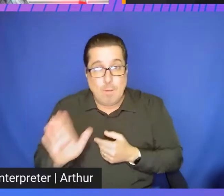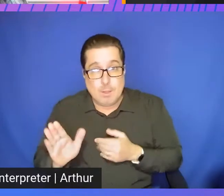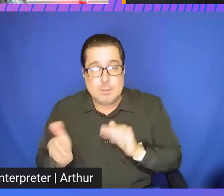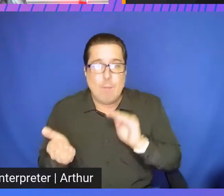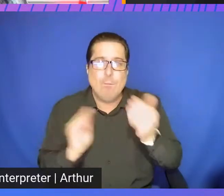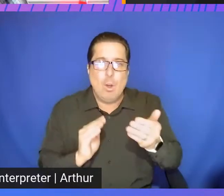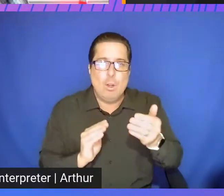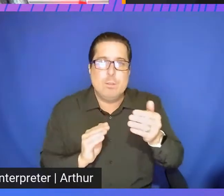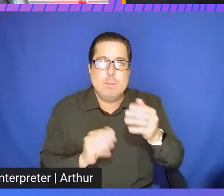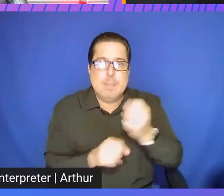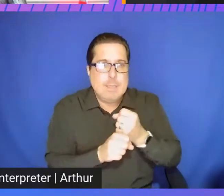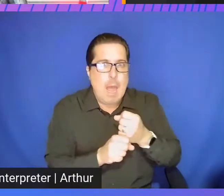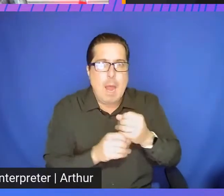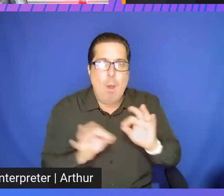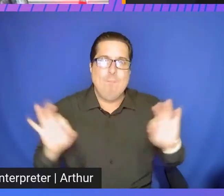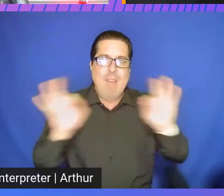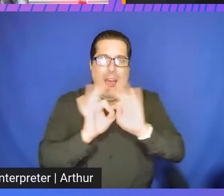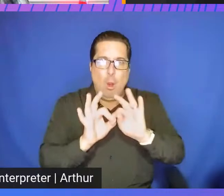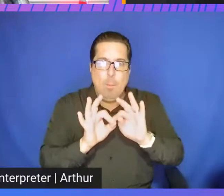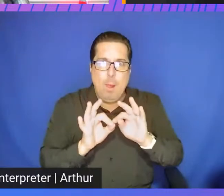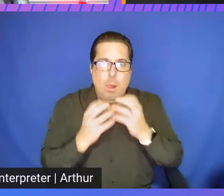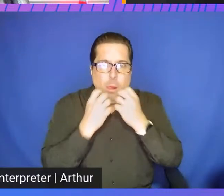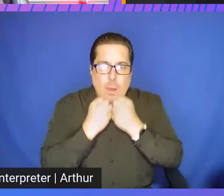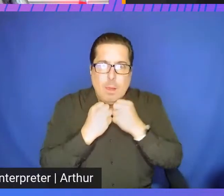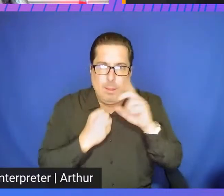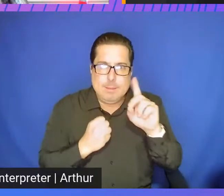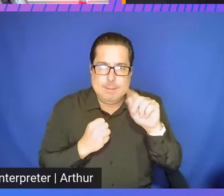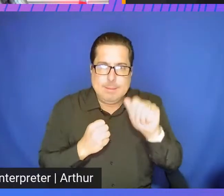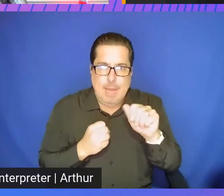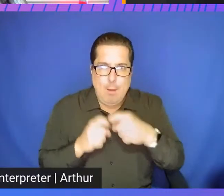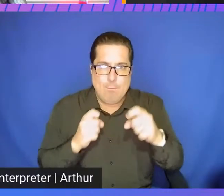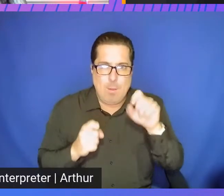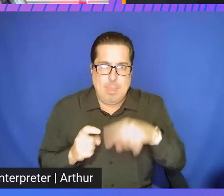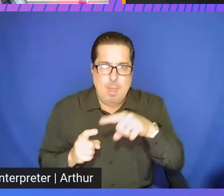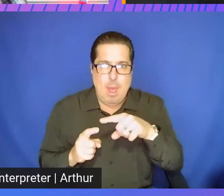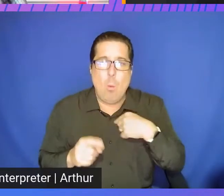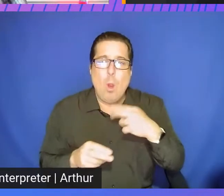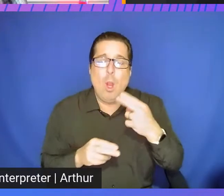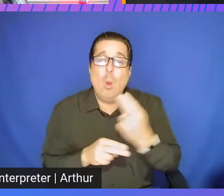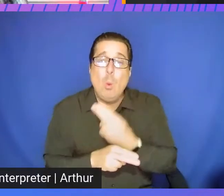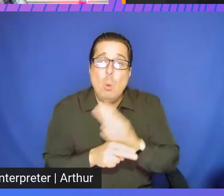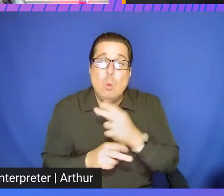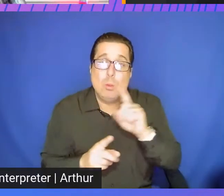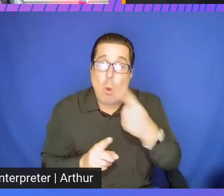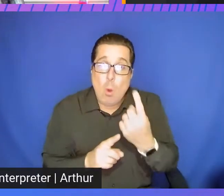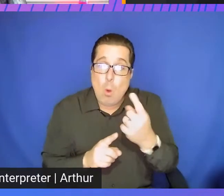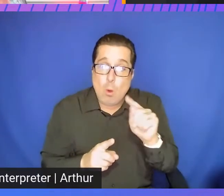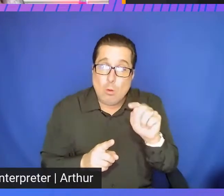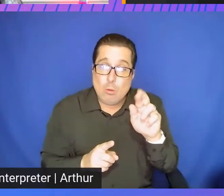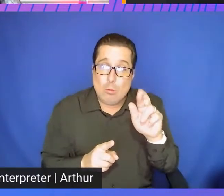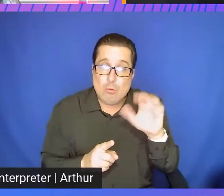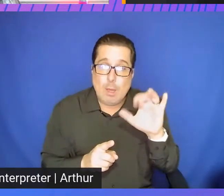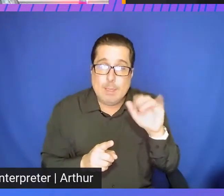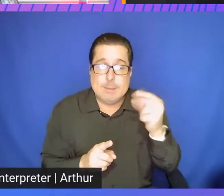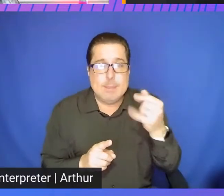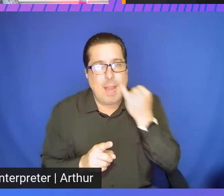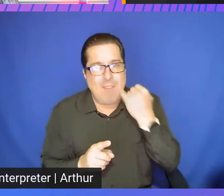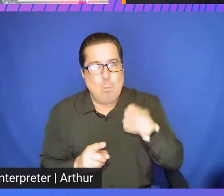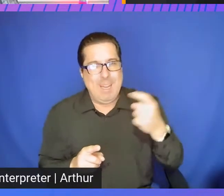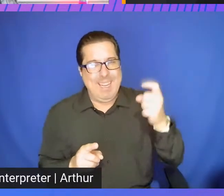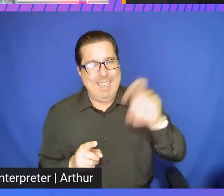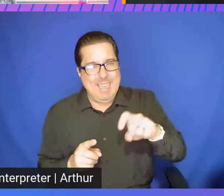getting valuable data out of it. So we tend to only use tracing when we absolutely need it. Okay, we've got something